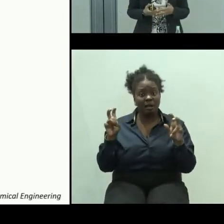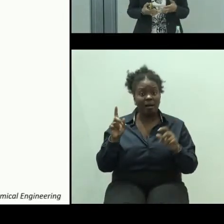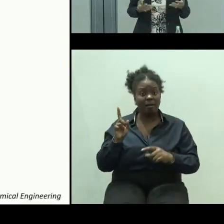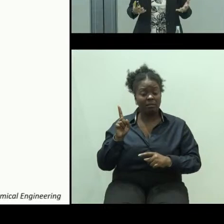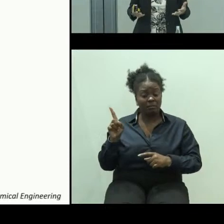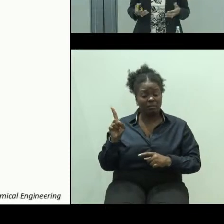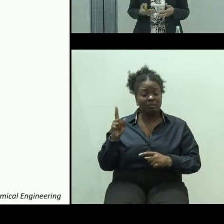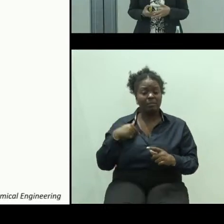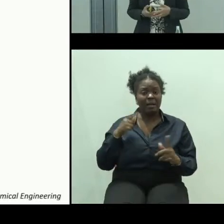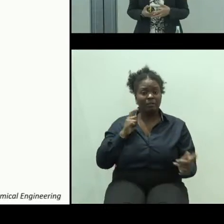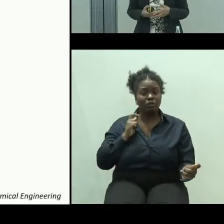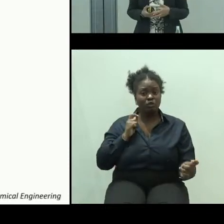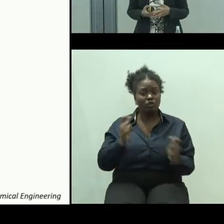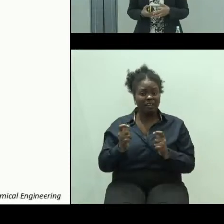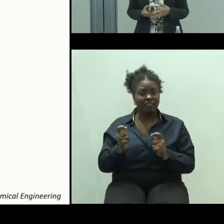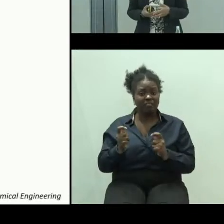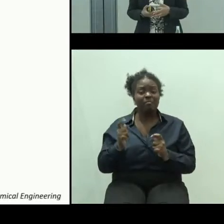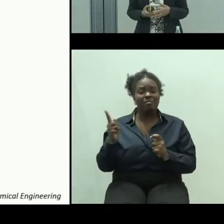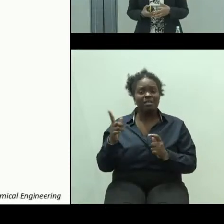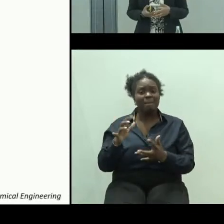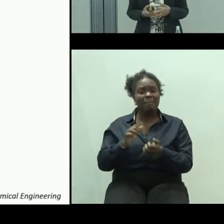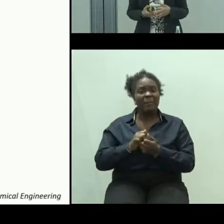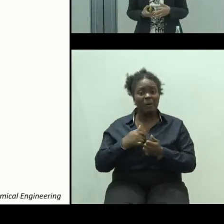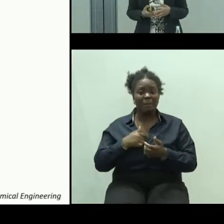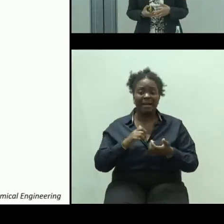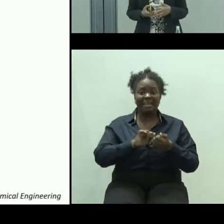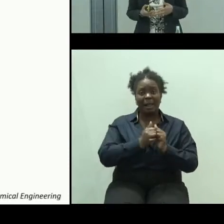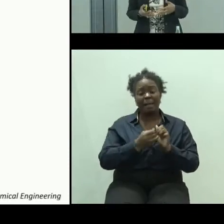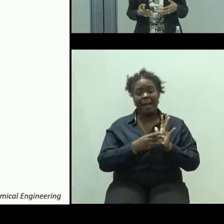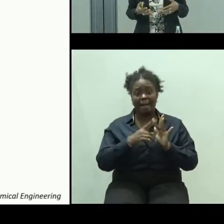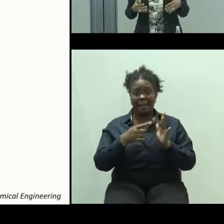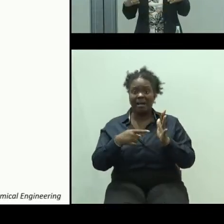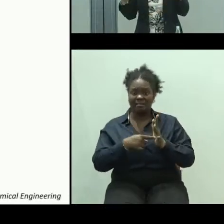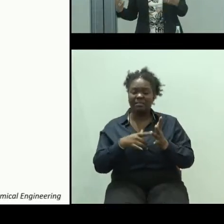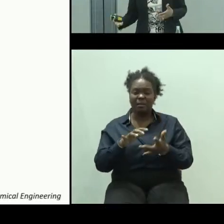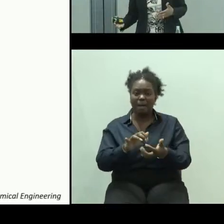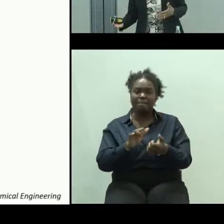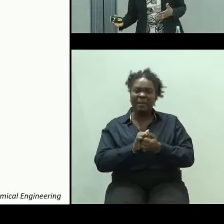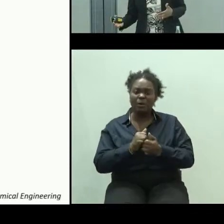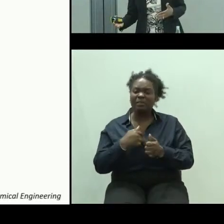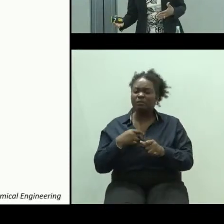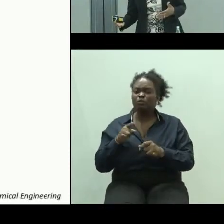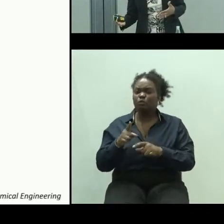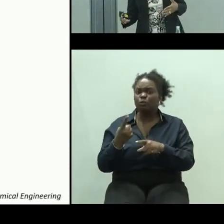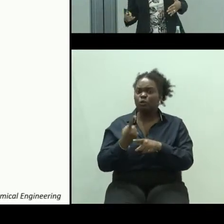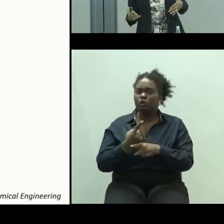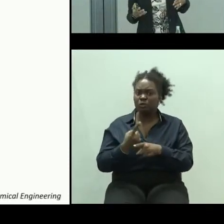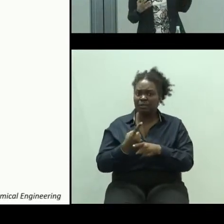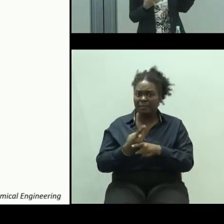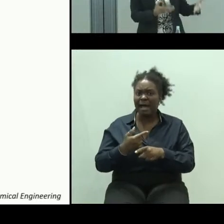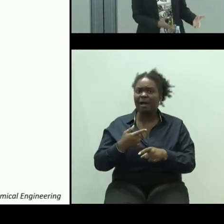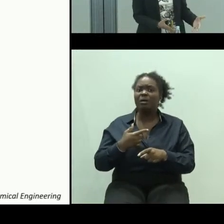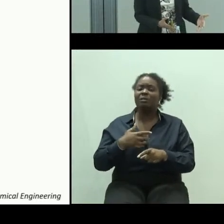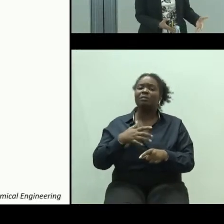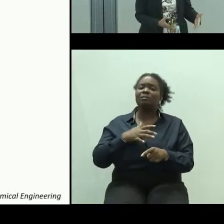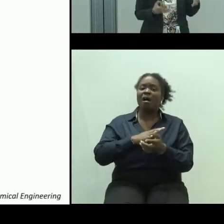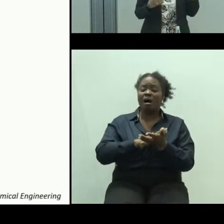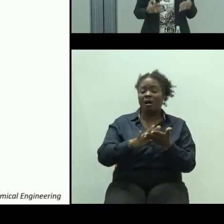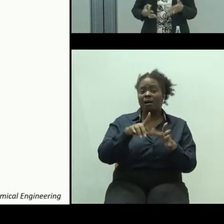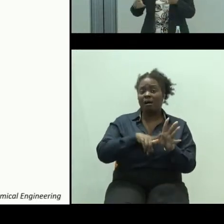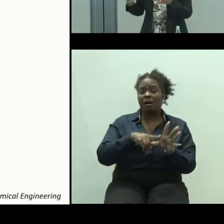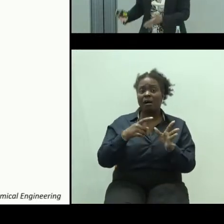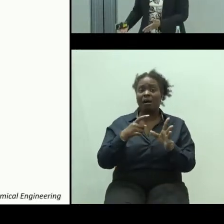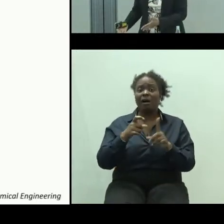shift. I've borrowed this from one of my colleagues at MIT who talks about the need to go from being based on hydrocarbons